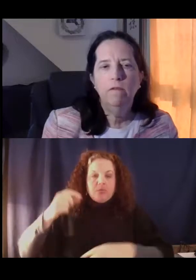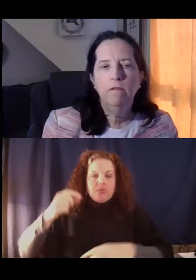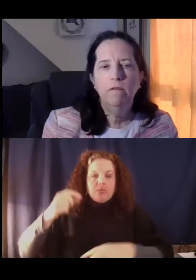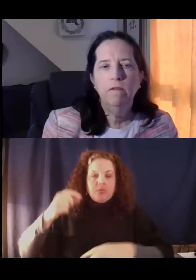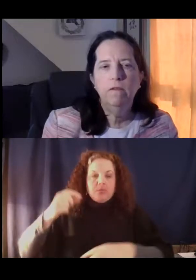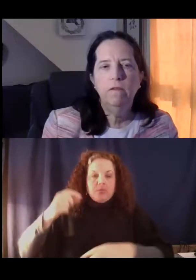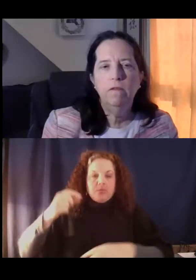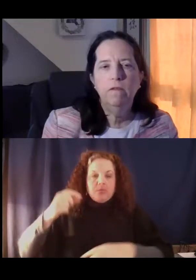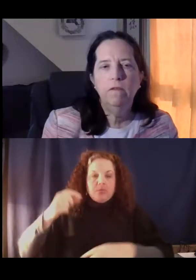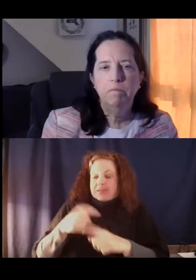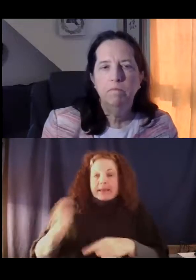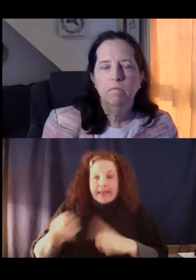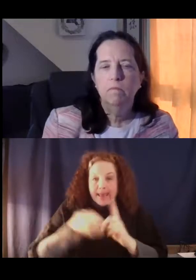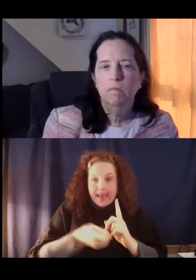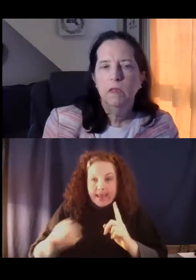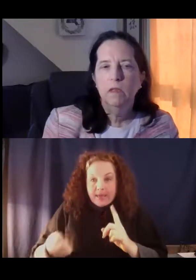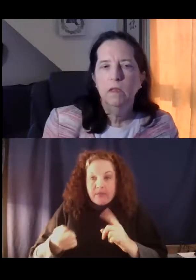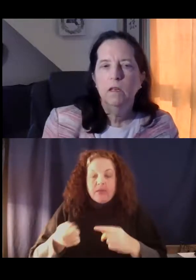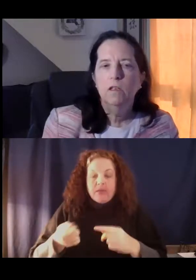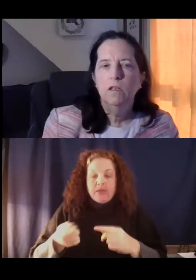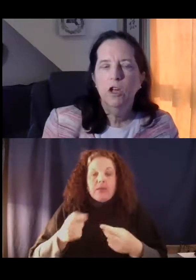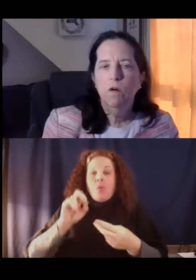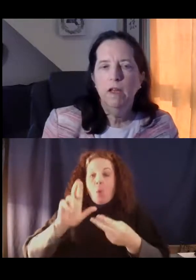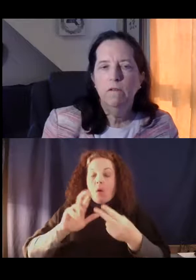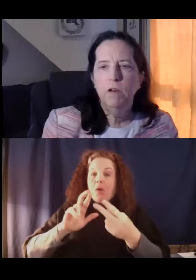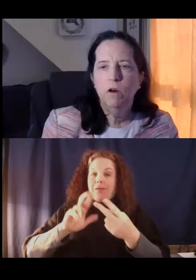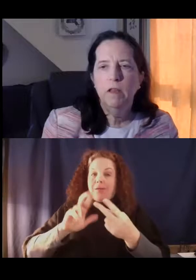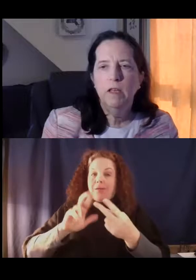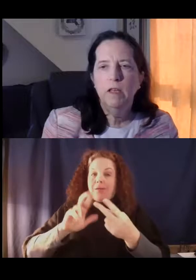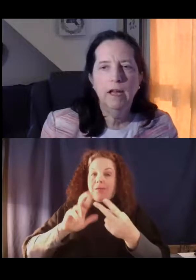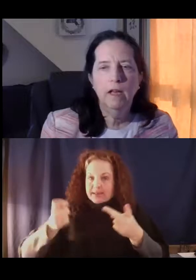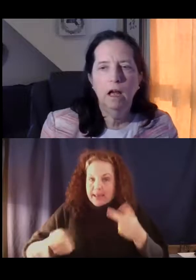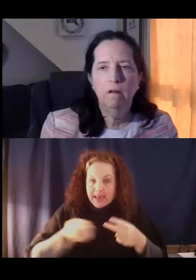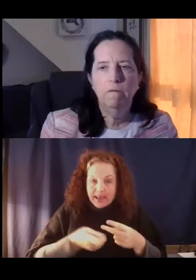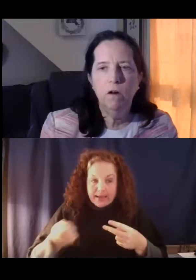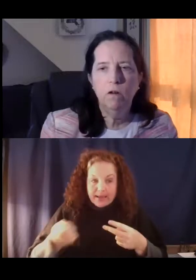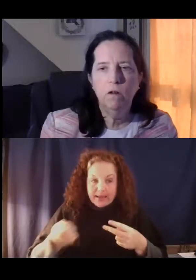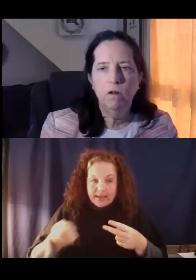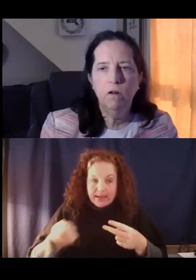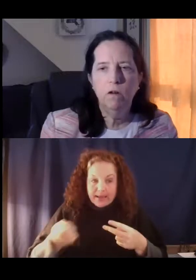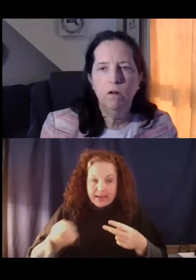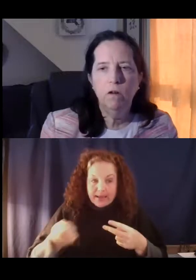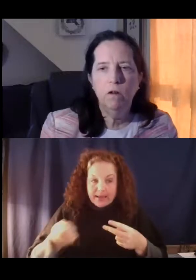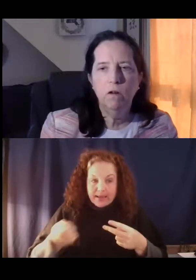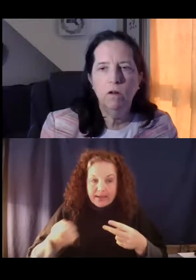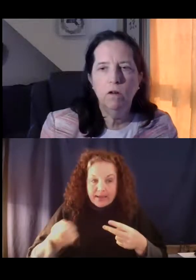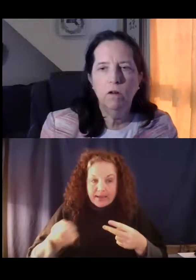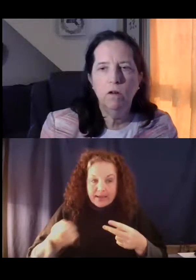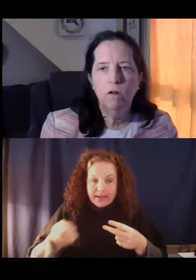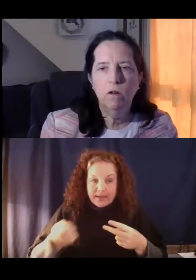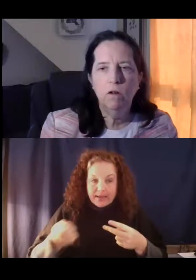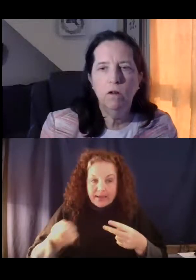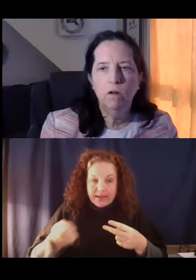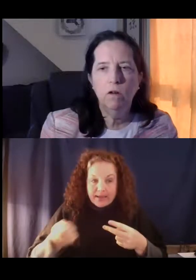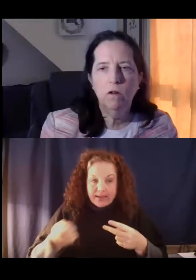have a cane. So if this happens a lot, I get a lot of phone is